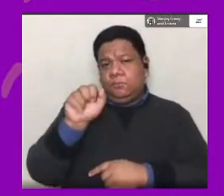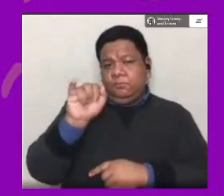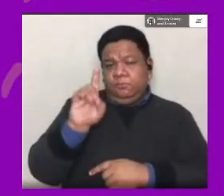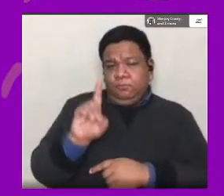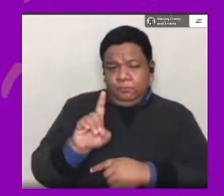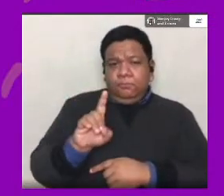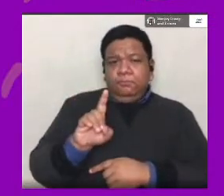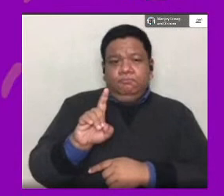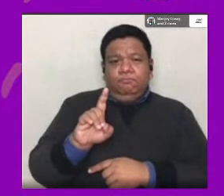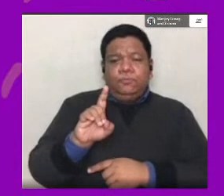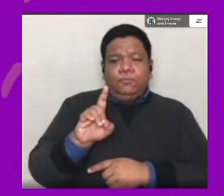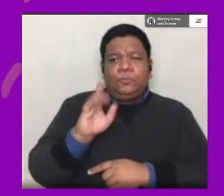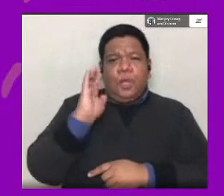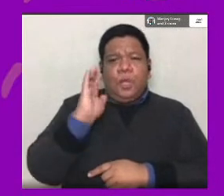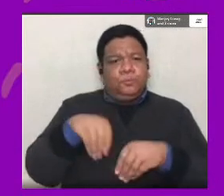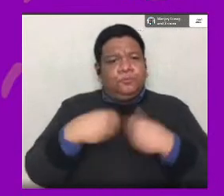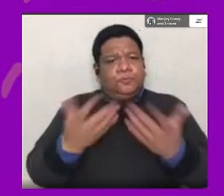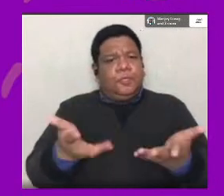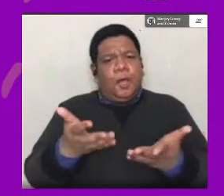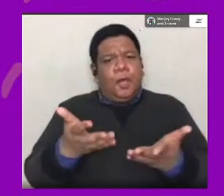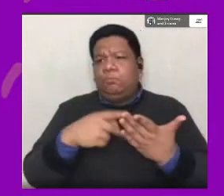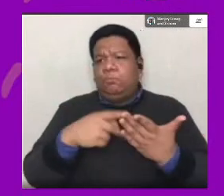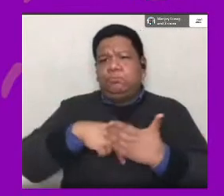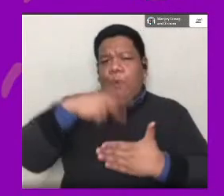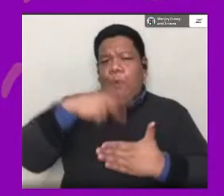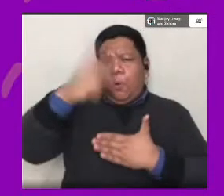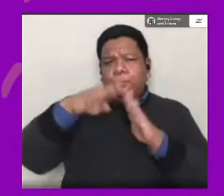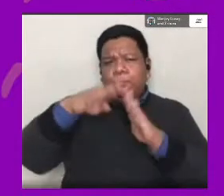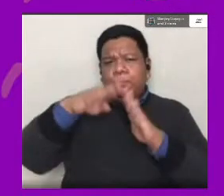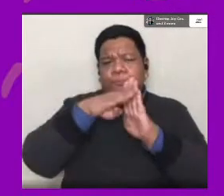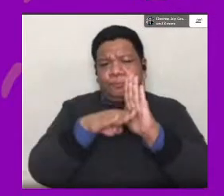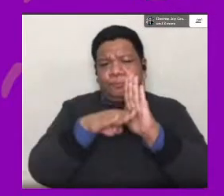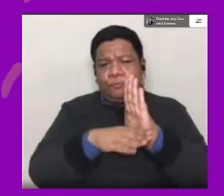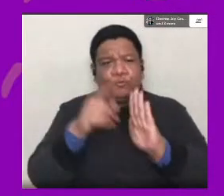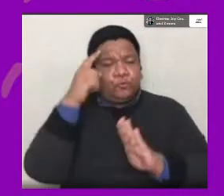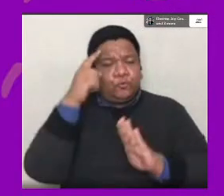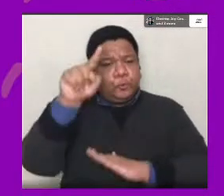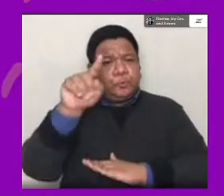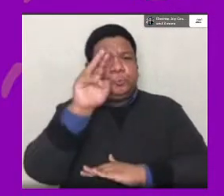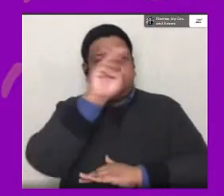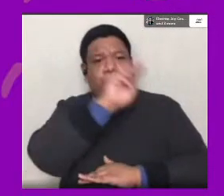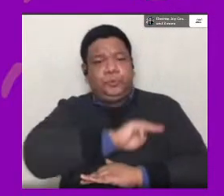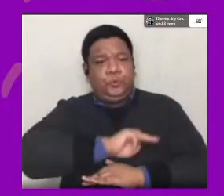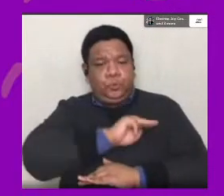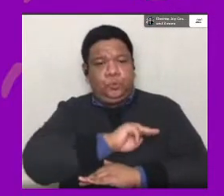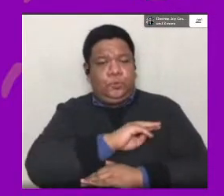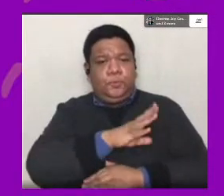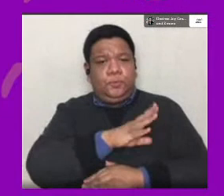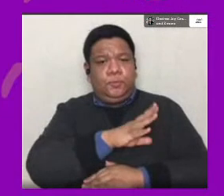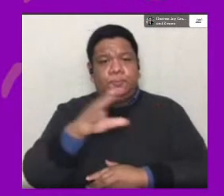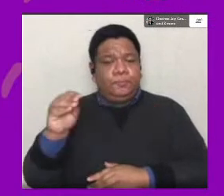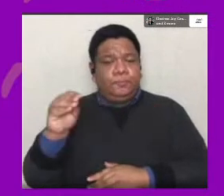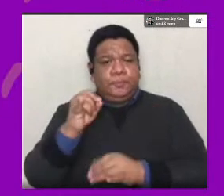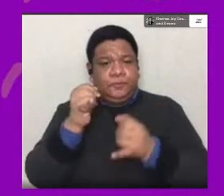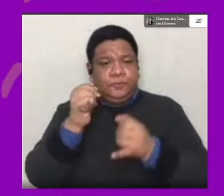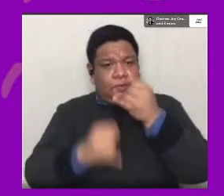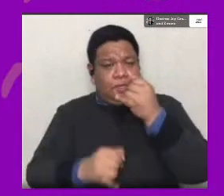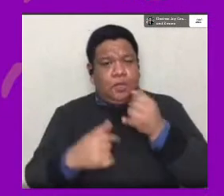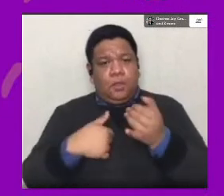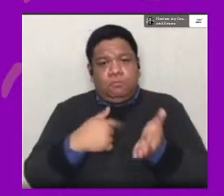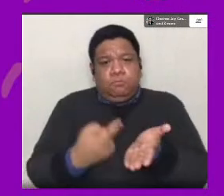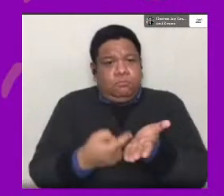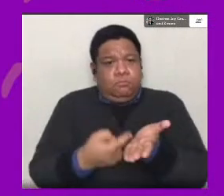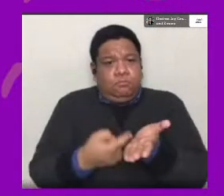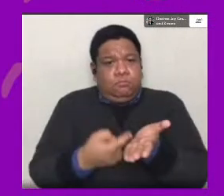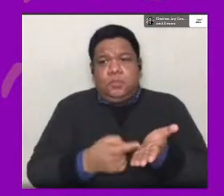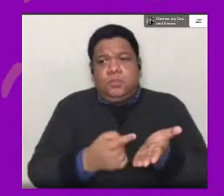eventually provides program guidance for missions. And then finally, I'll address some of the